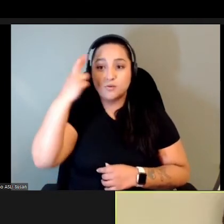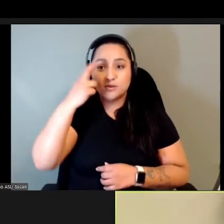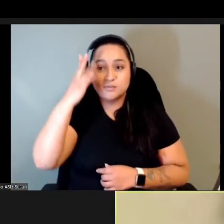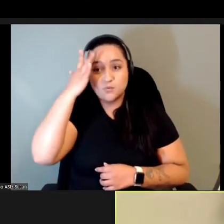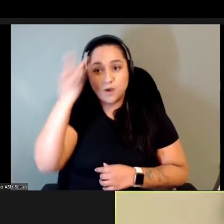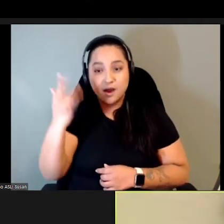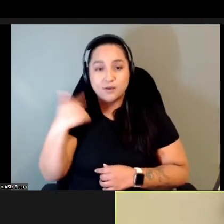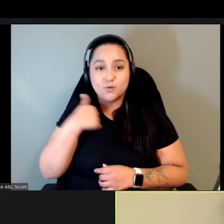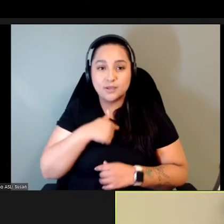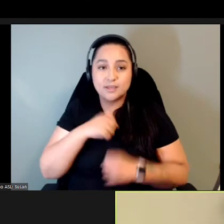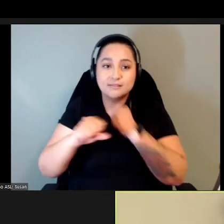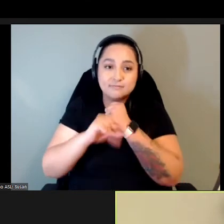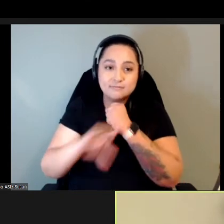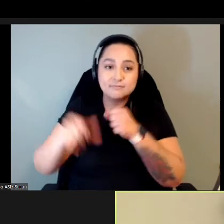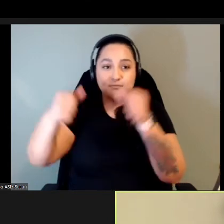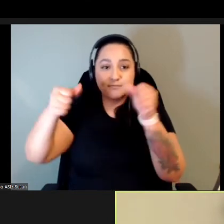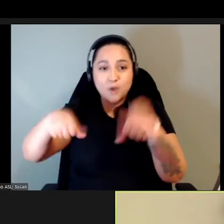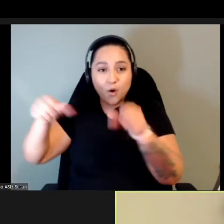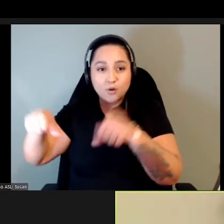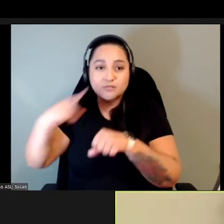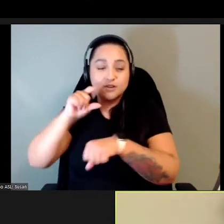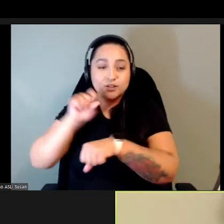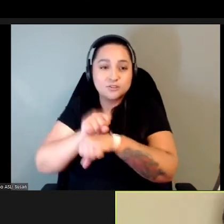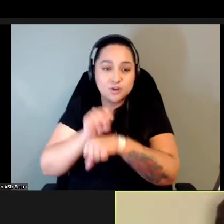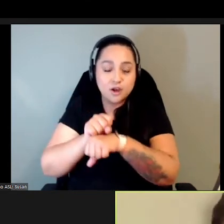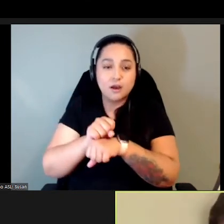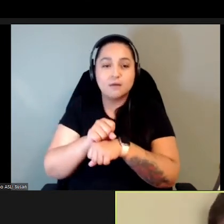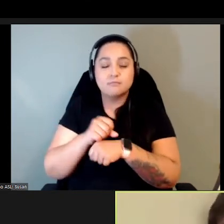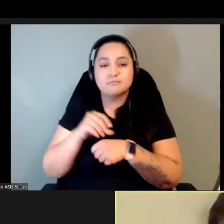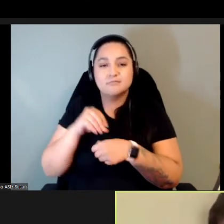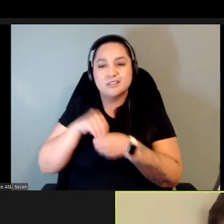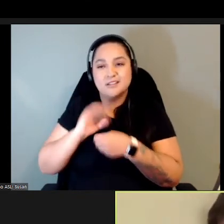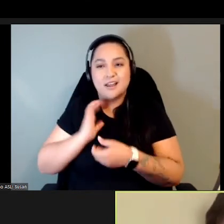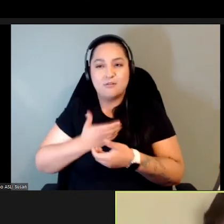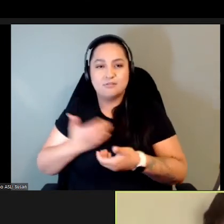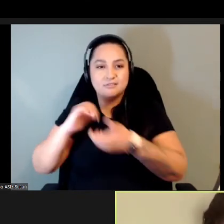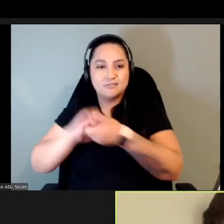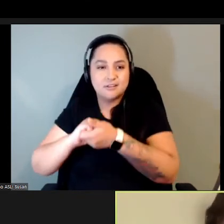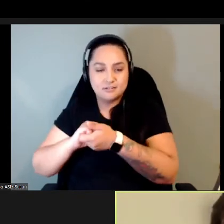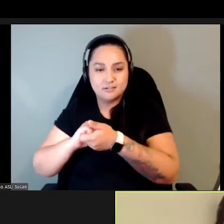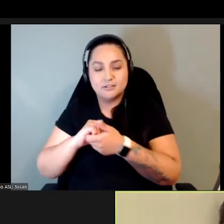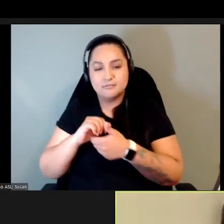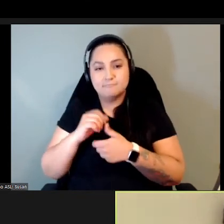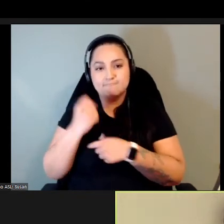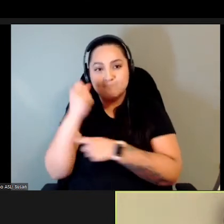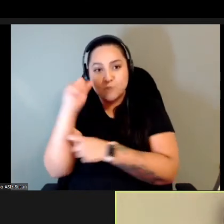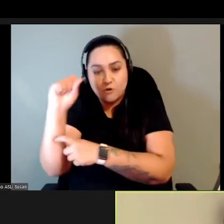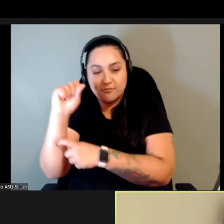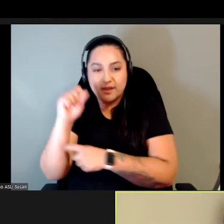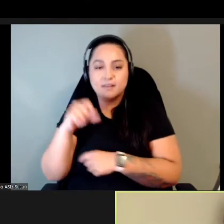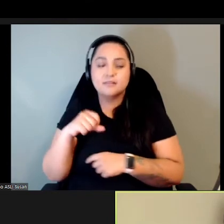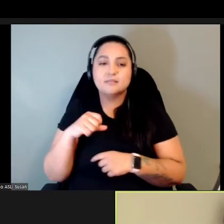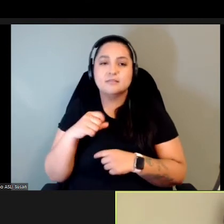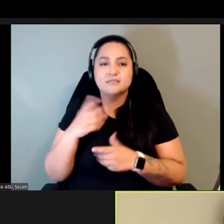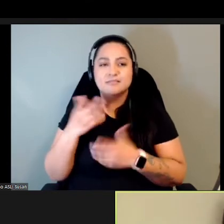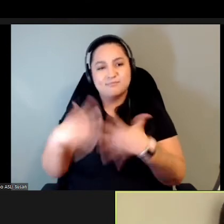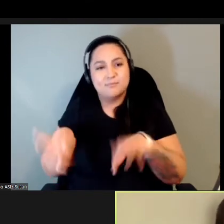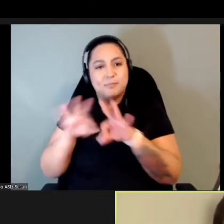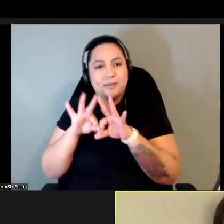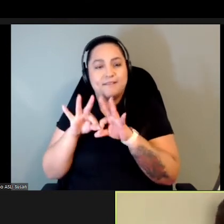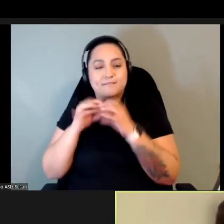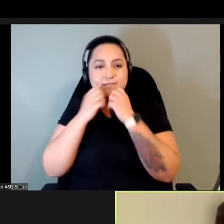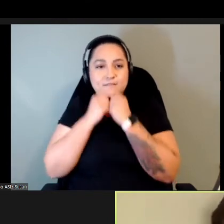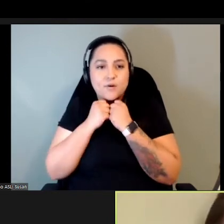the cooperative and solidarity economy movement that Nathie and Sonia are posting are so meaningful is that people